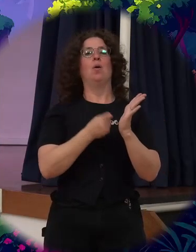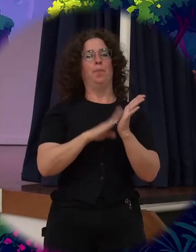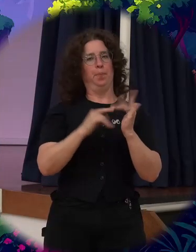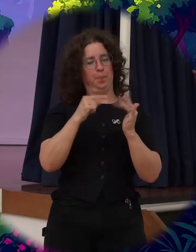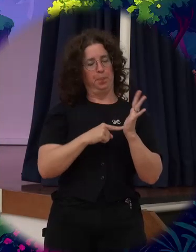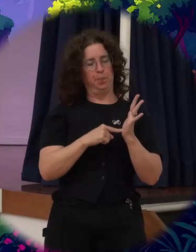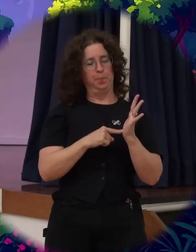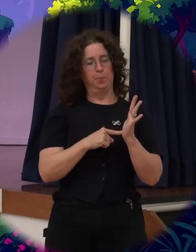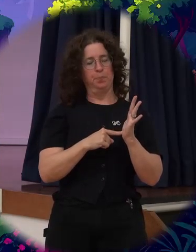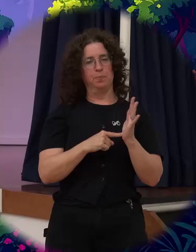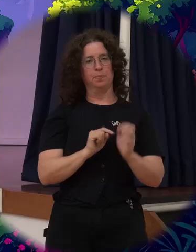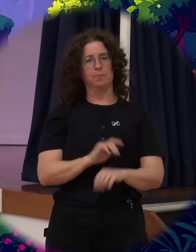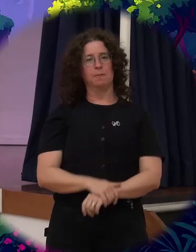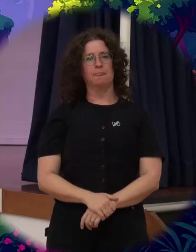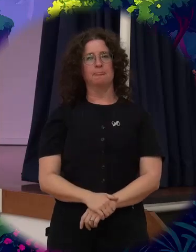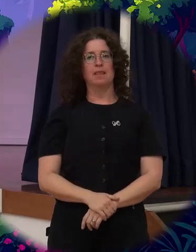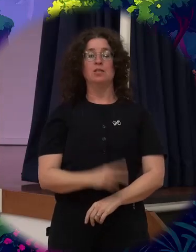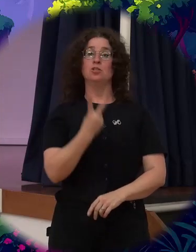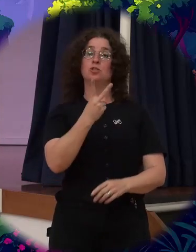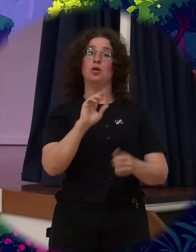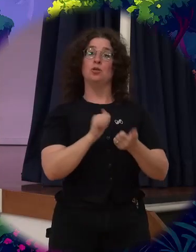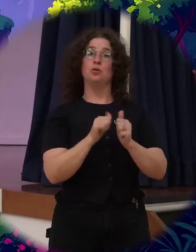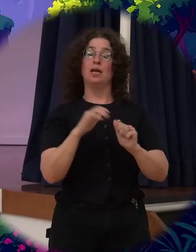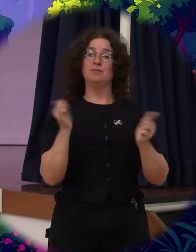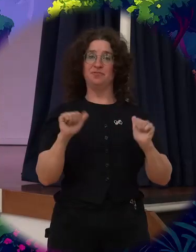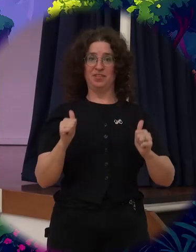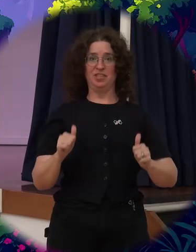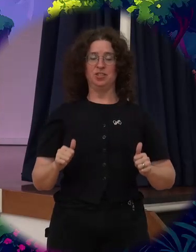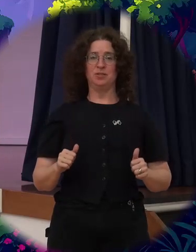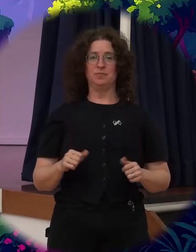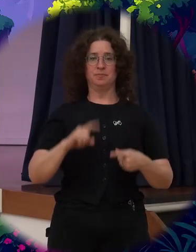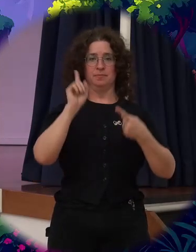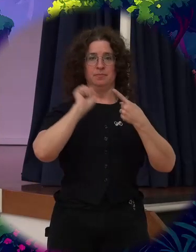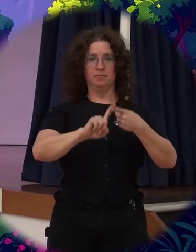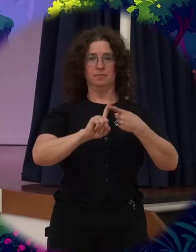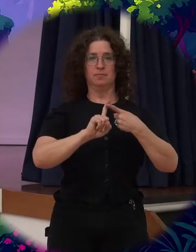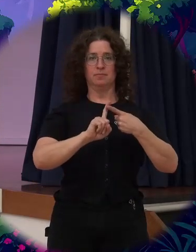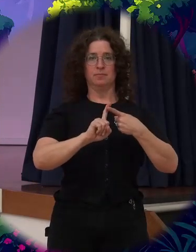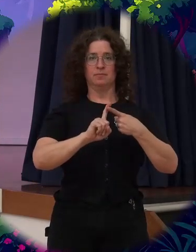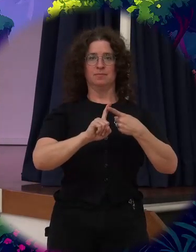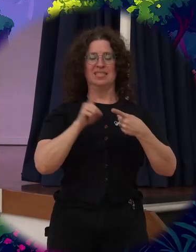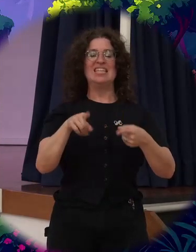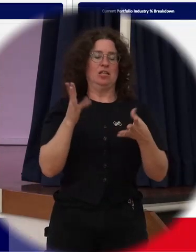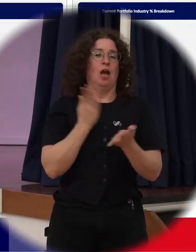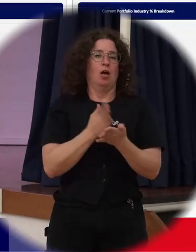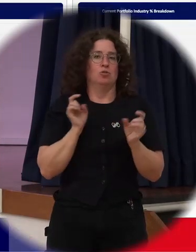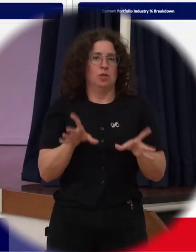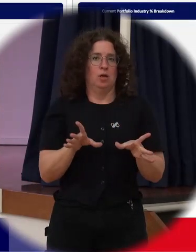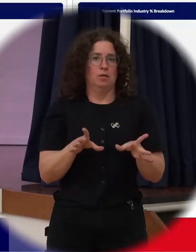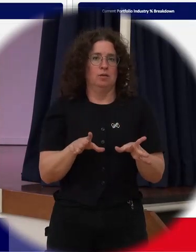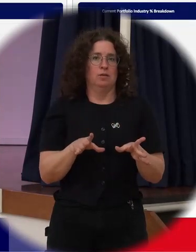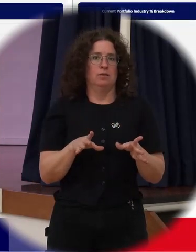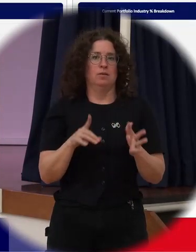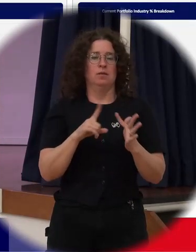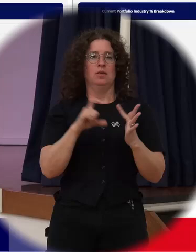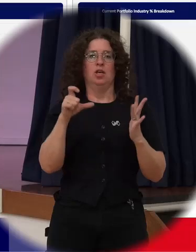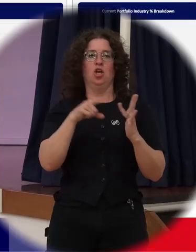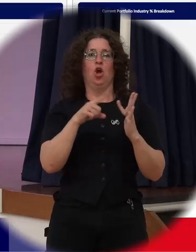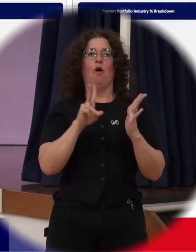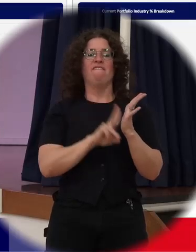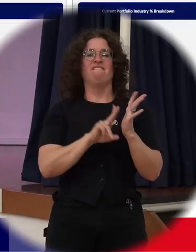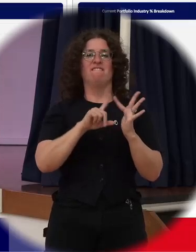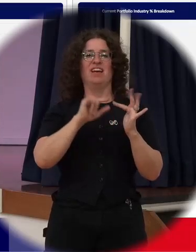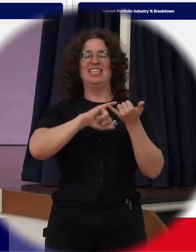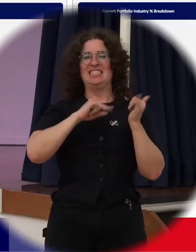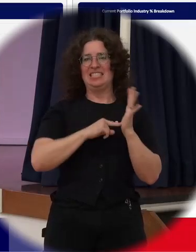our flagship games that we do have, and the two games that we have developed? The first one was the initial start of this entire thing, EcoVest. EcoVest is